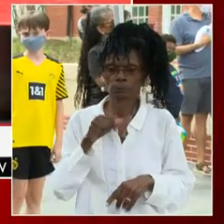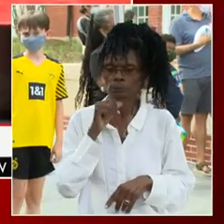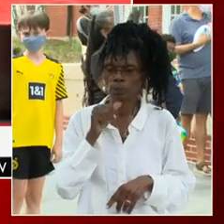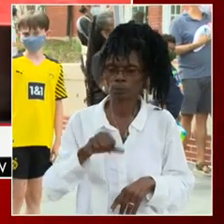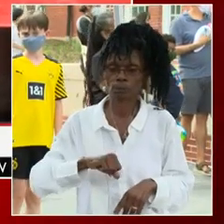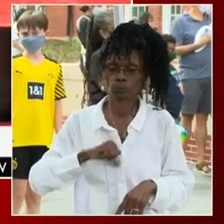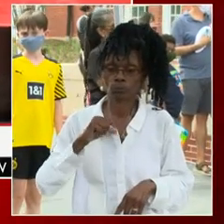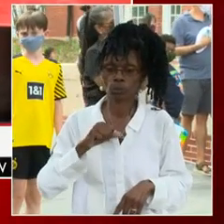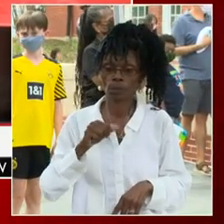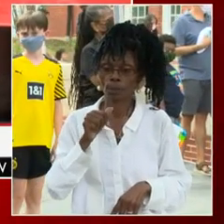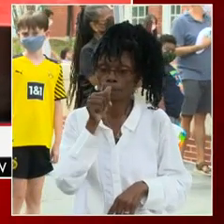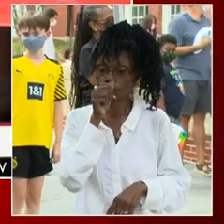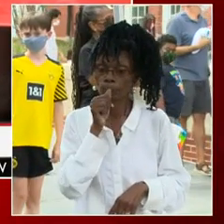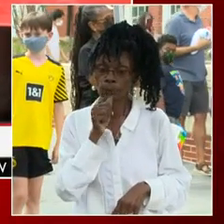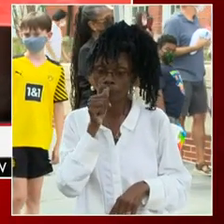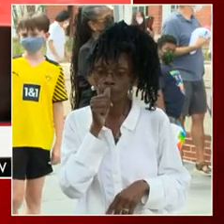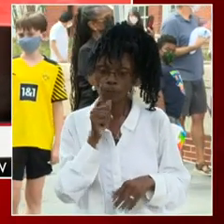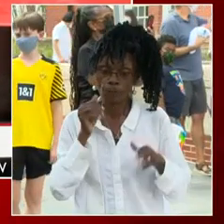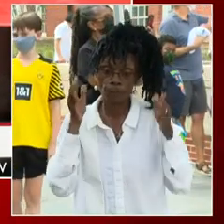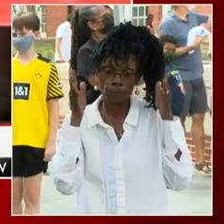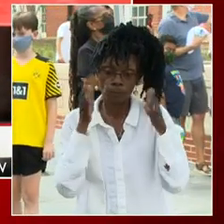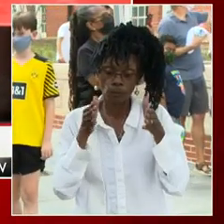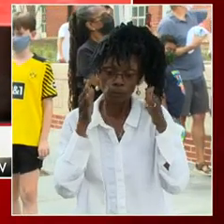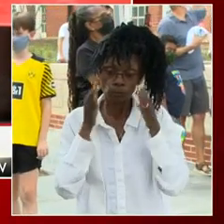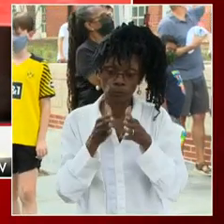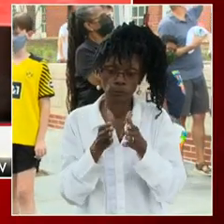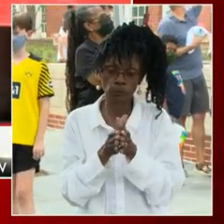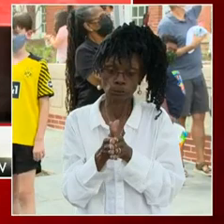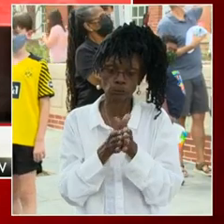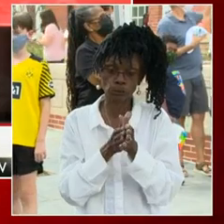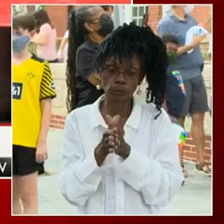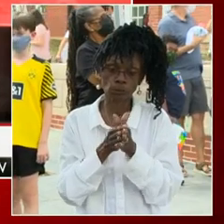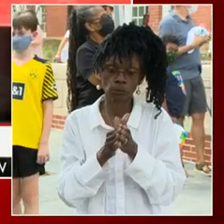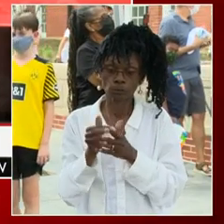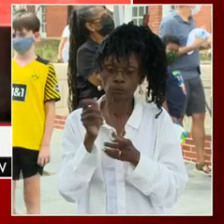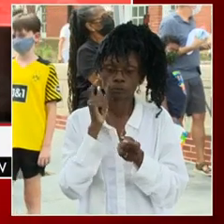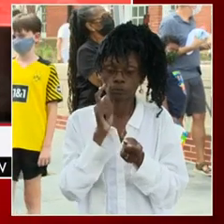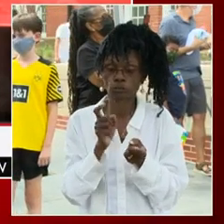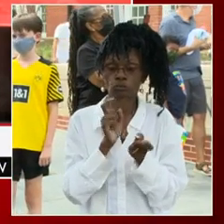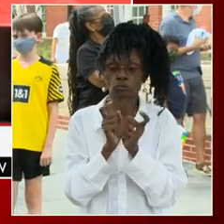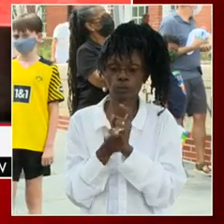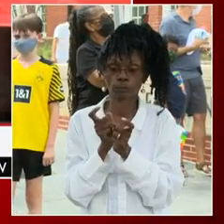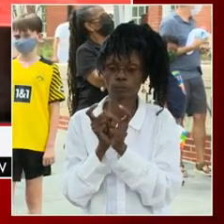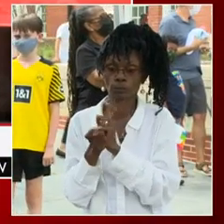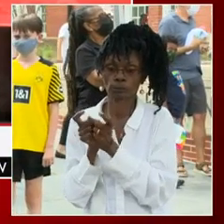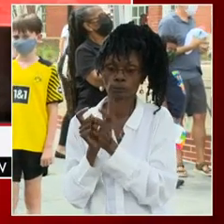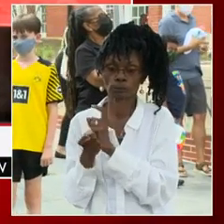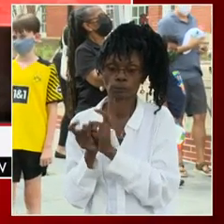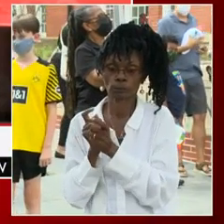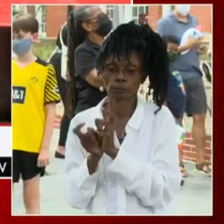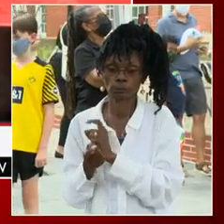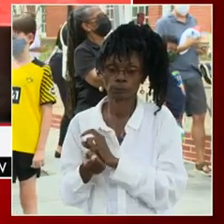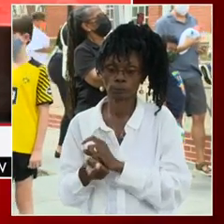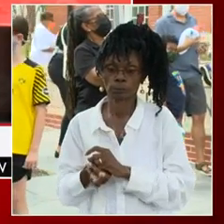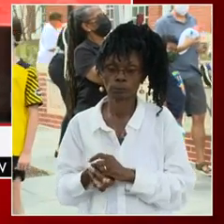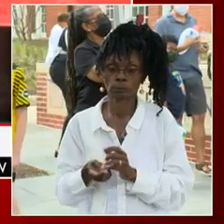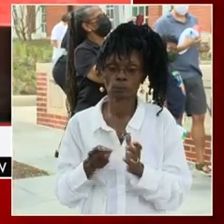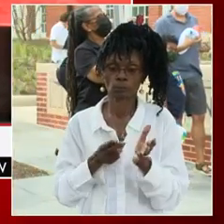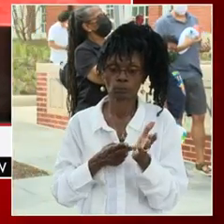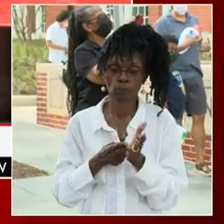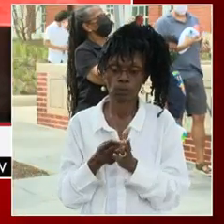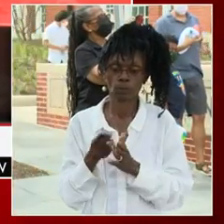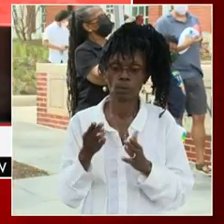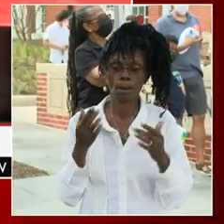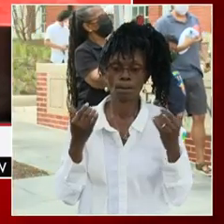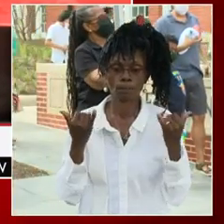focus, and determination throughout this renovation and this historic moment in our work. Schools